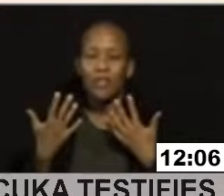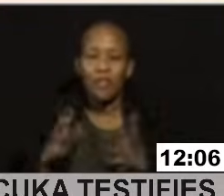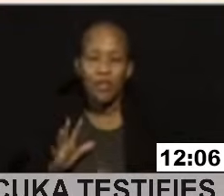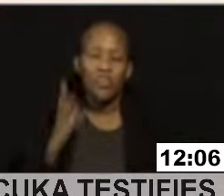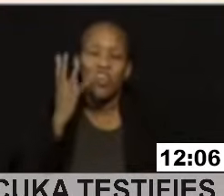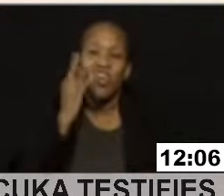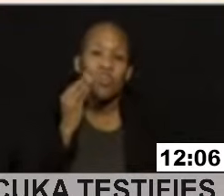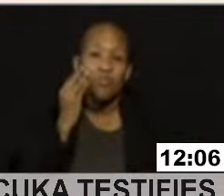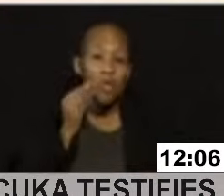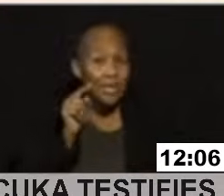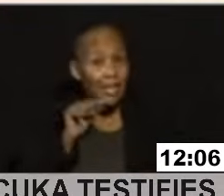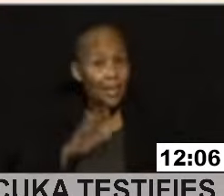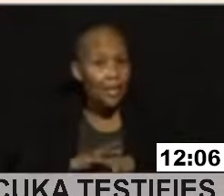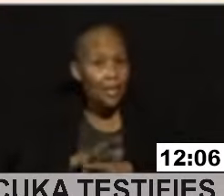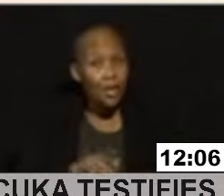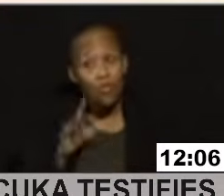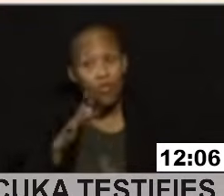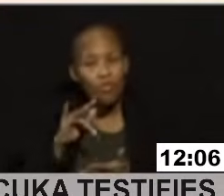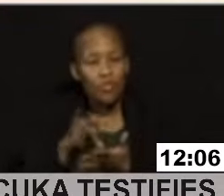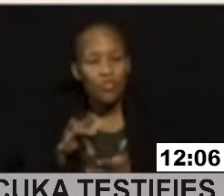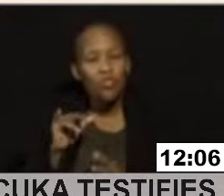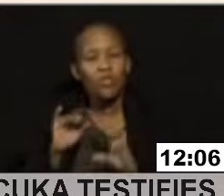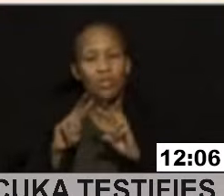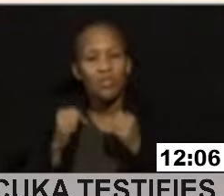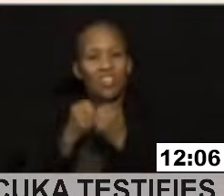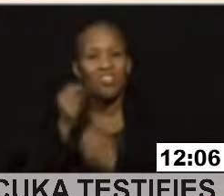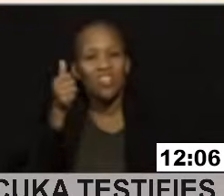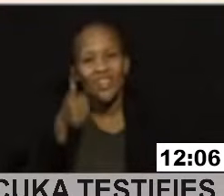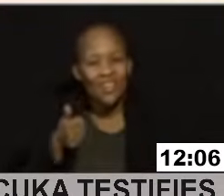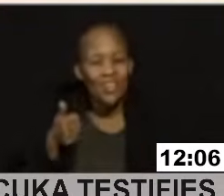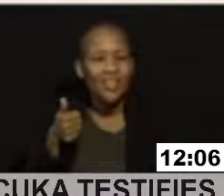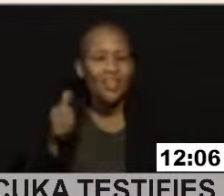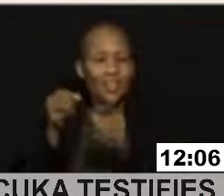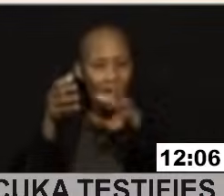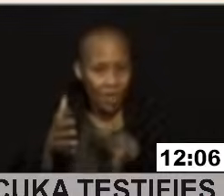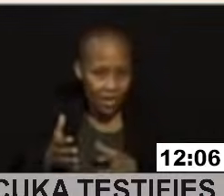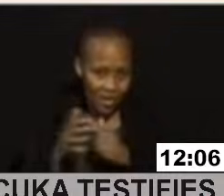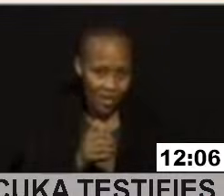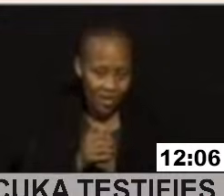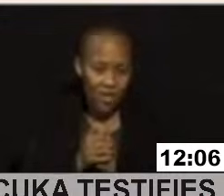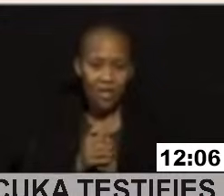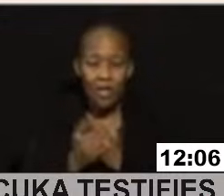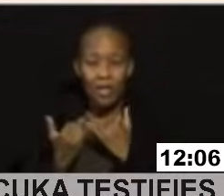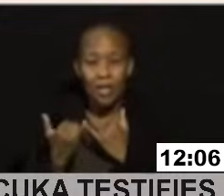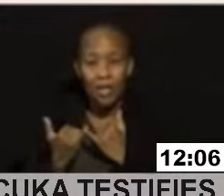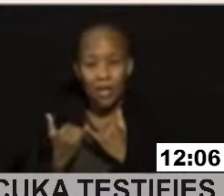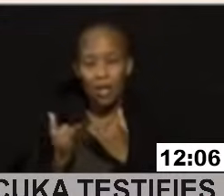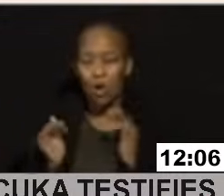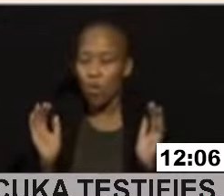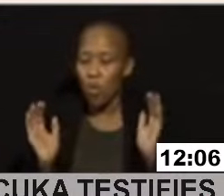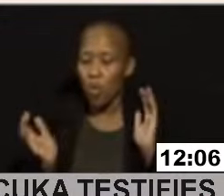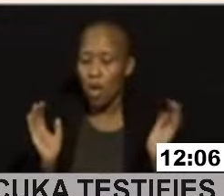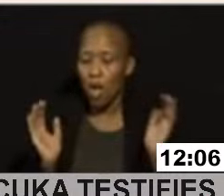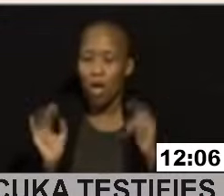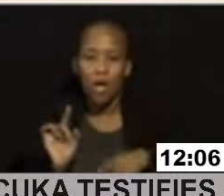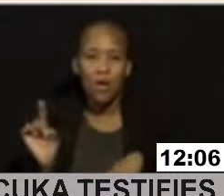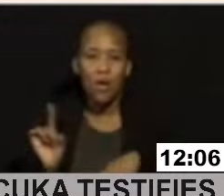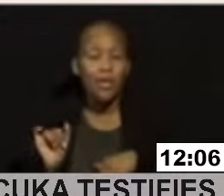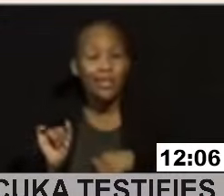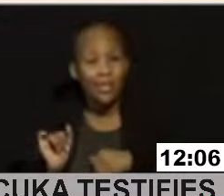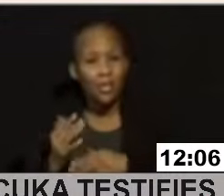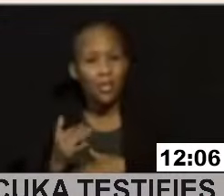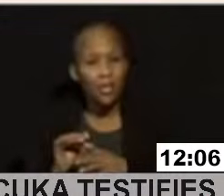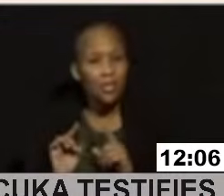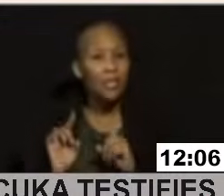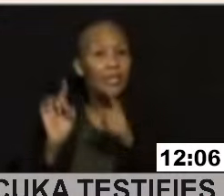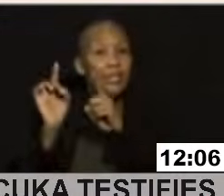the national director, and the comparison is being drawn that it succeeded where you